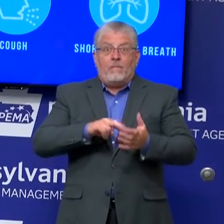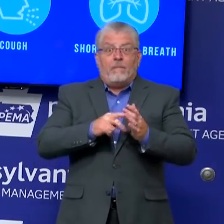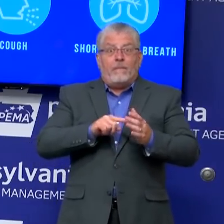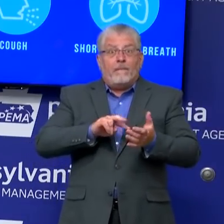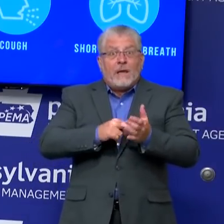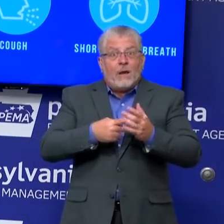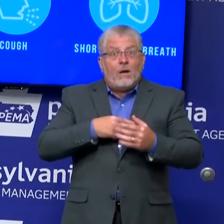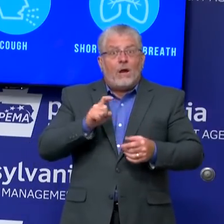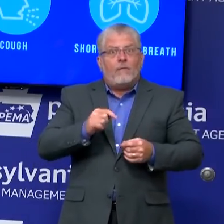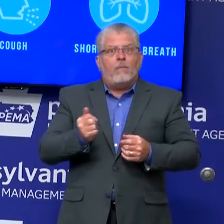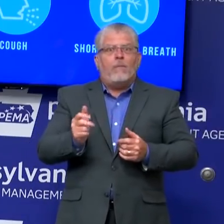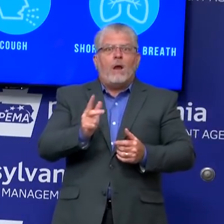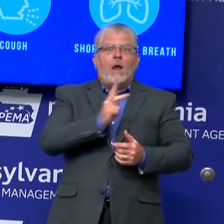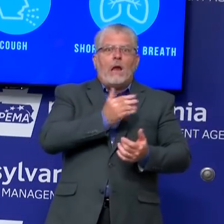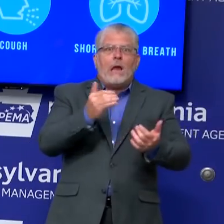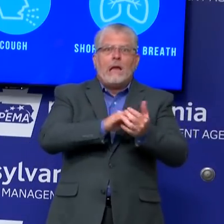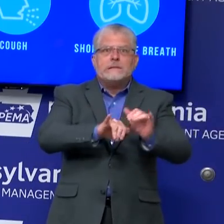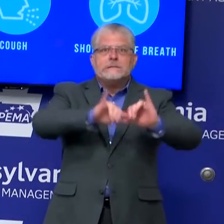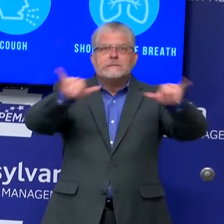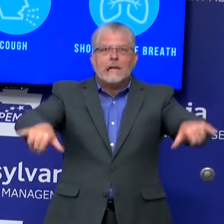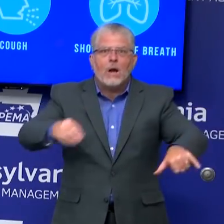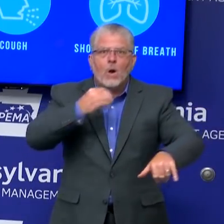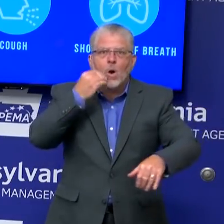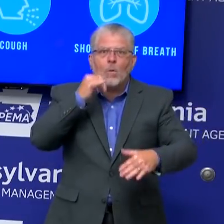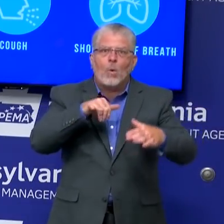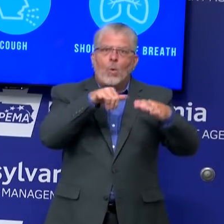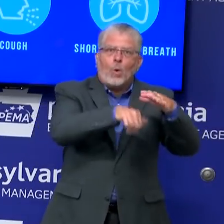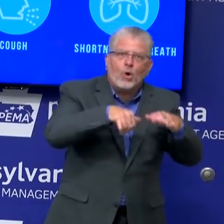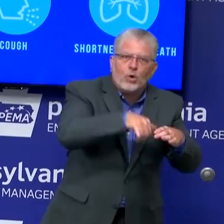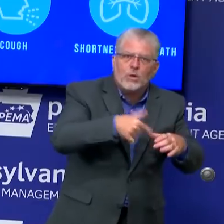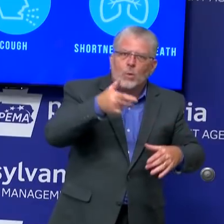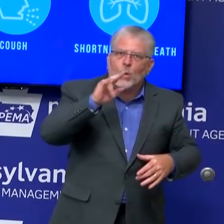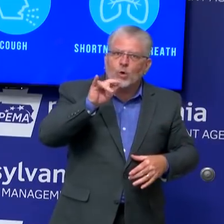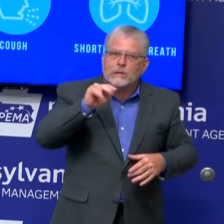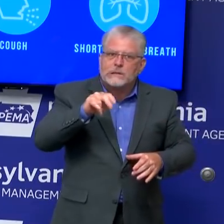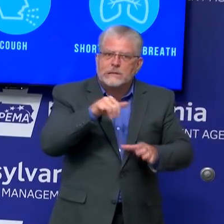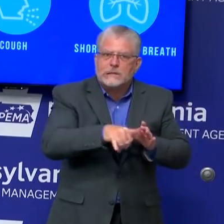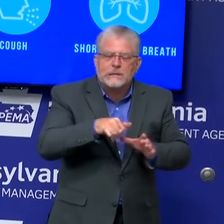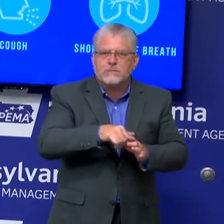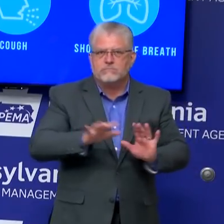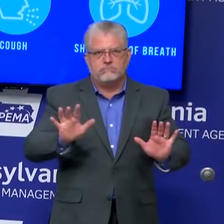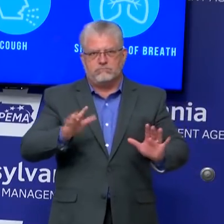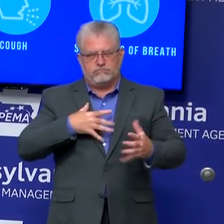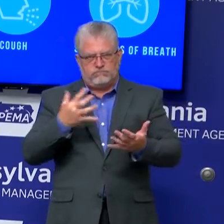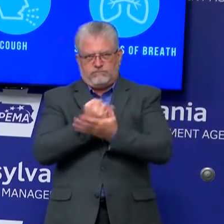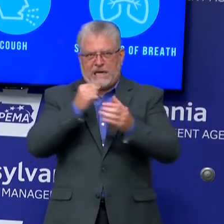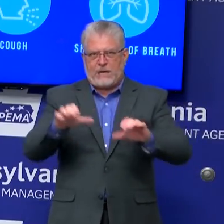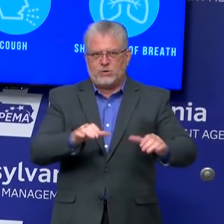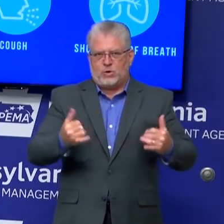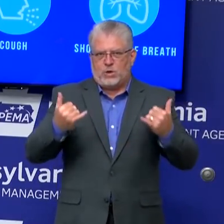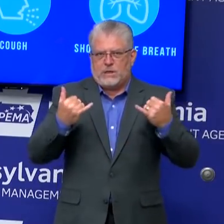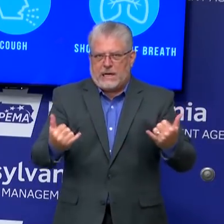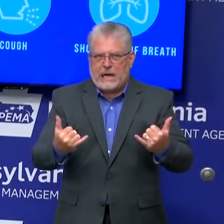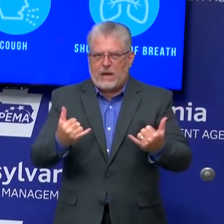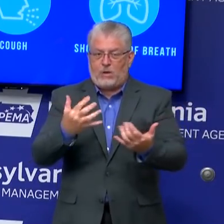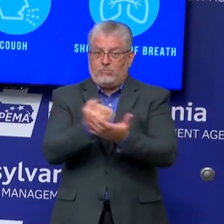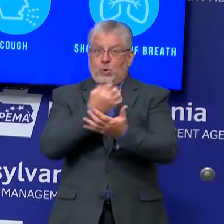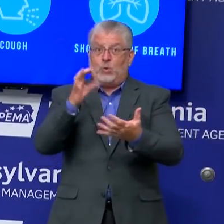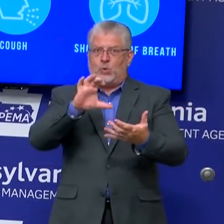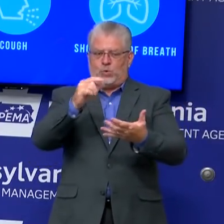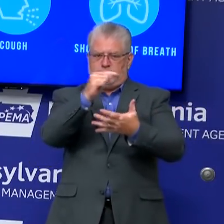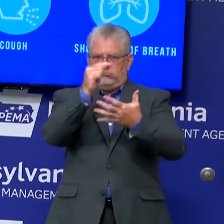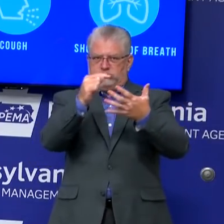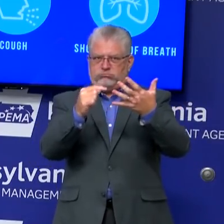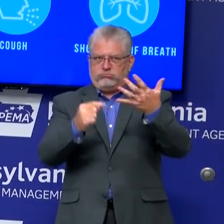by acting now and making these specific and targeted mitigation efforts